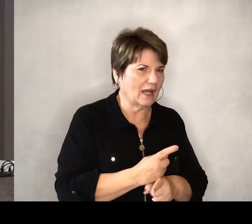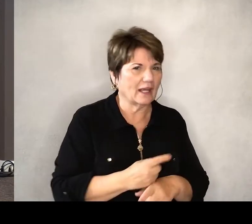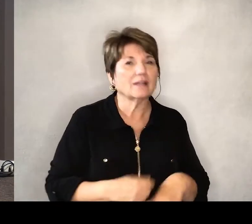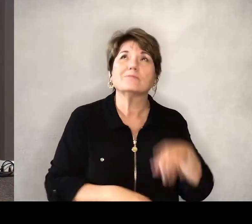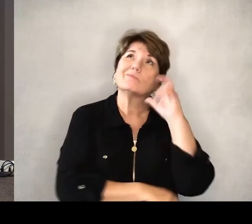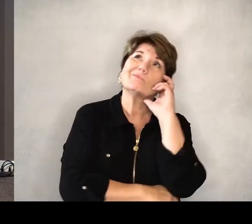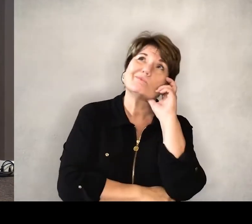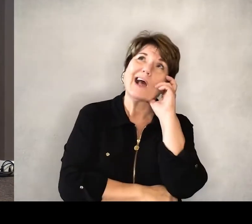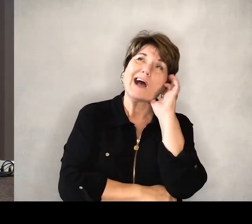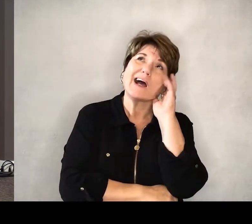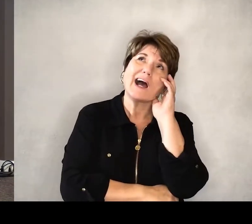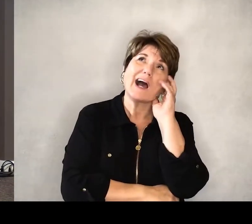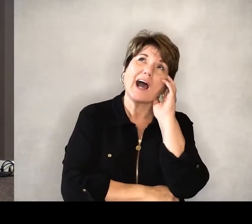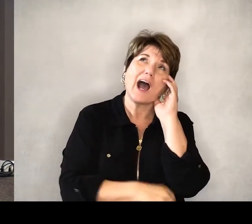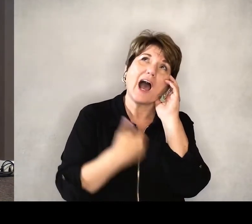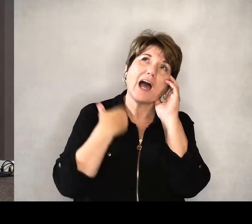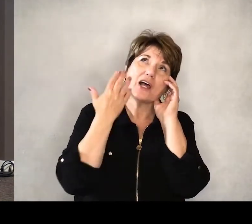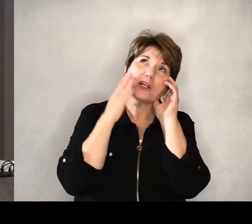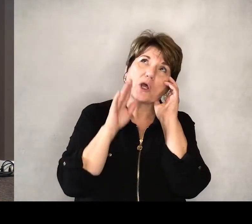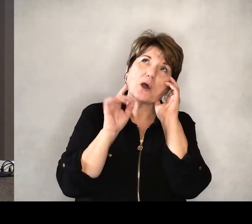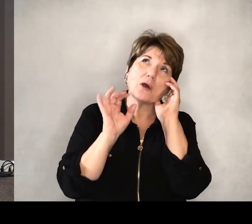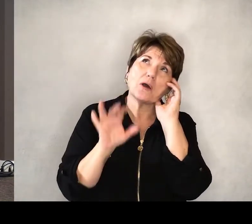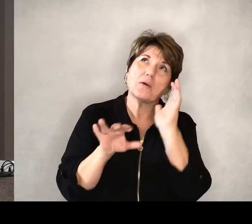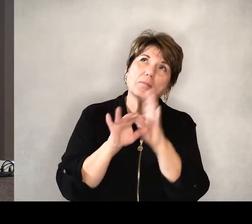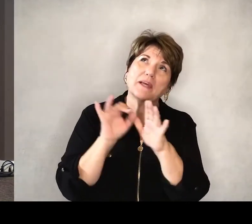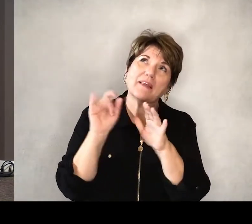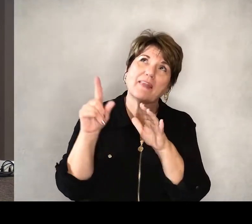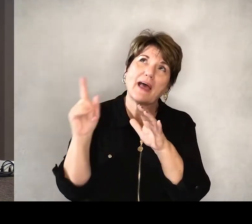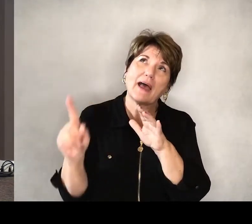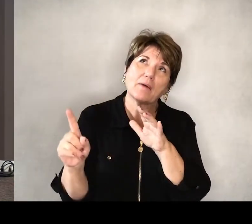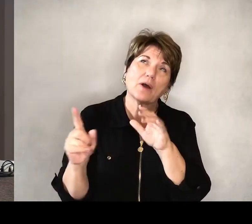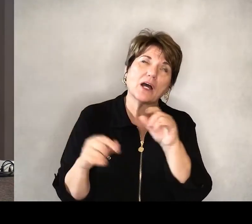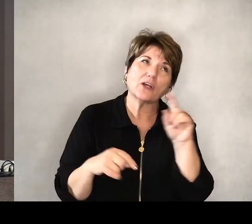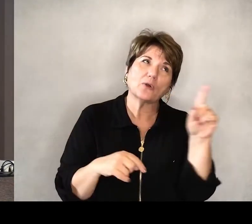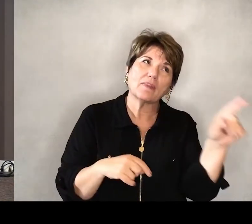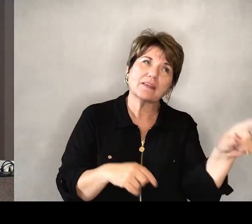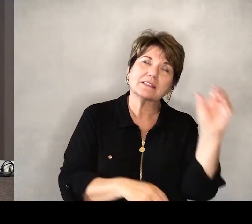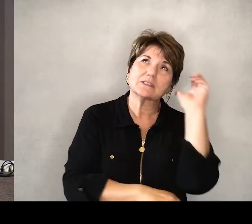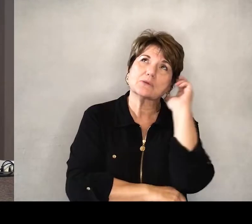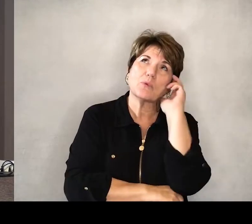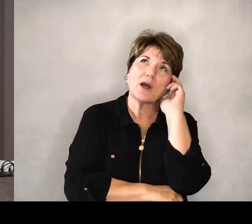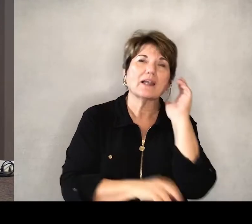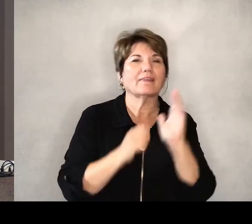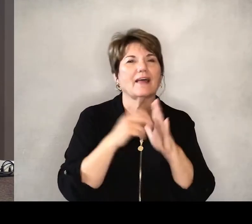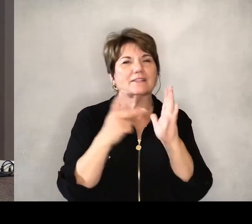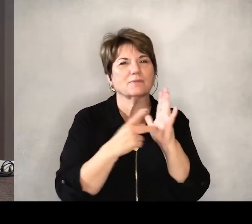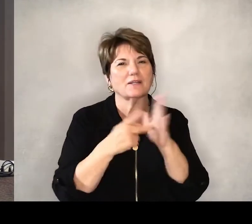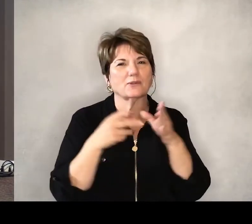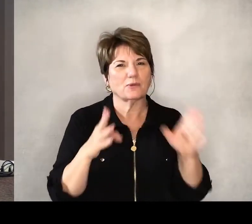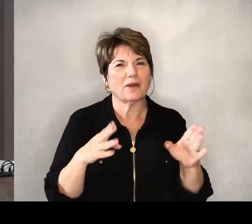Well, I don't know if we should take that candidate or not, right? It's kind of the Presbyterian way.